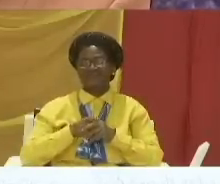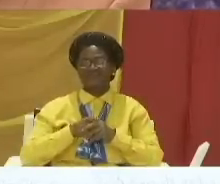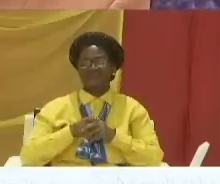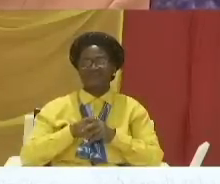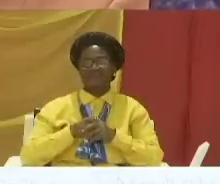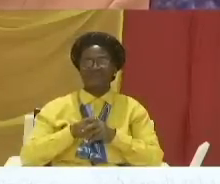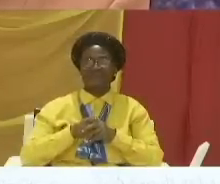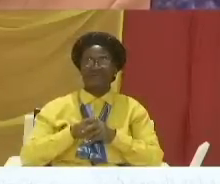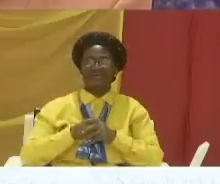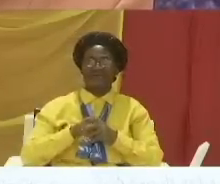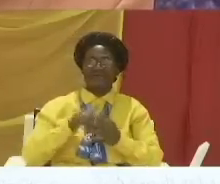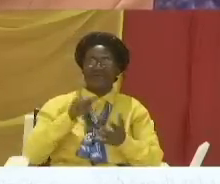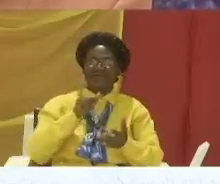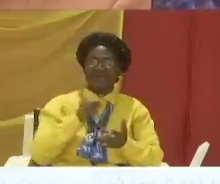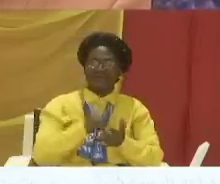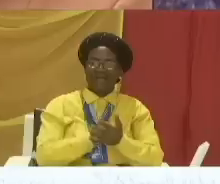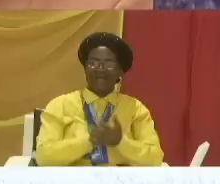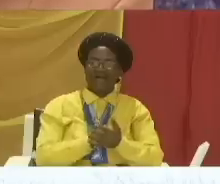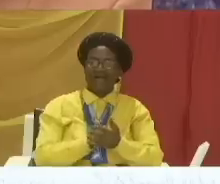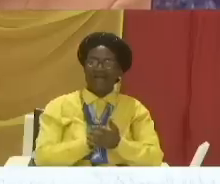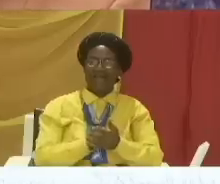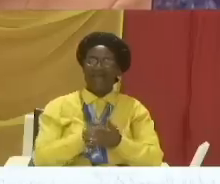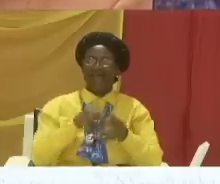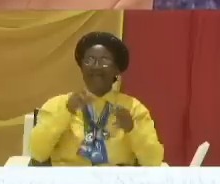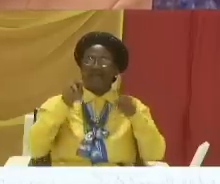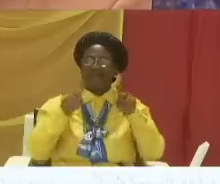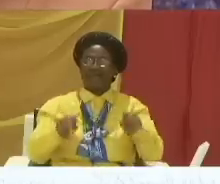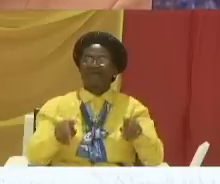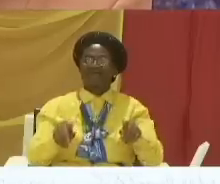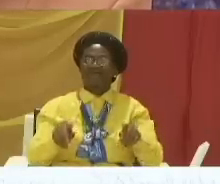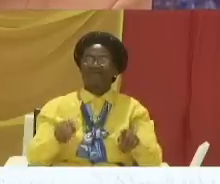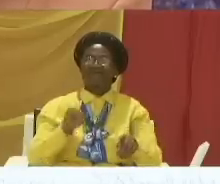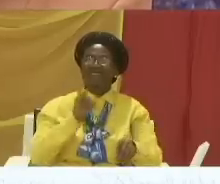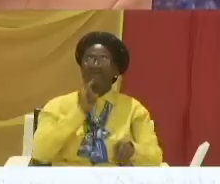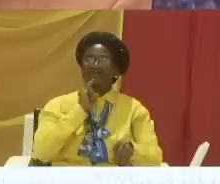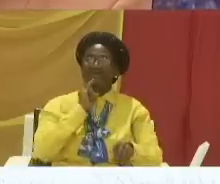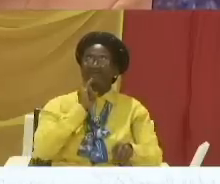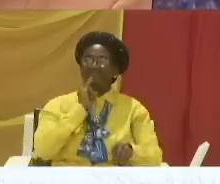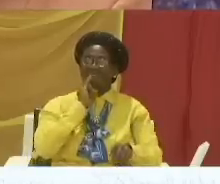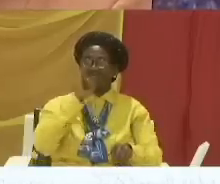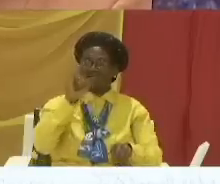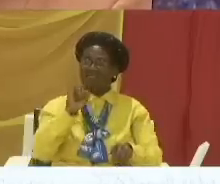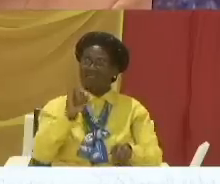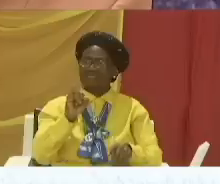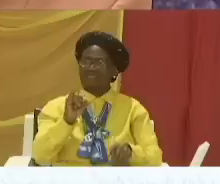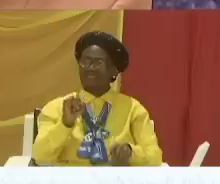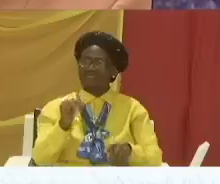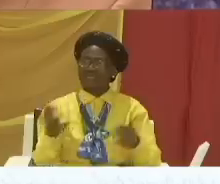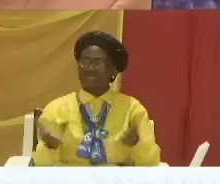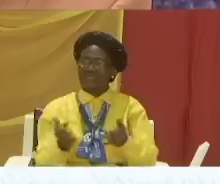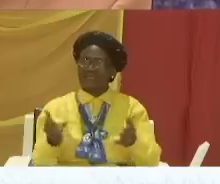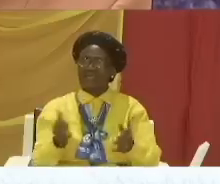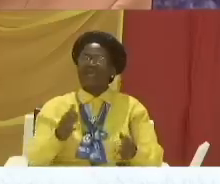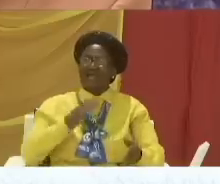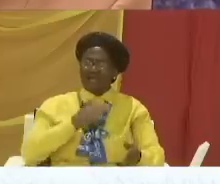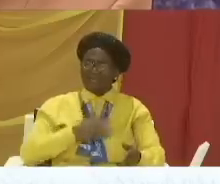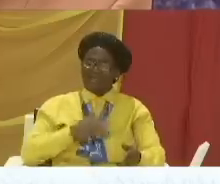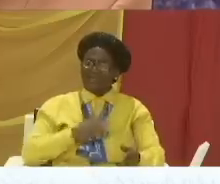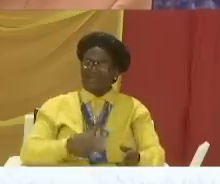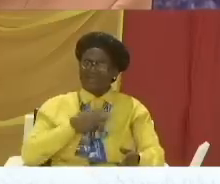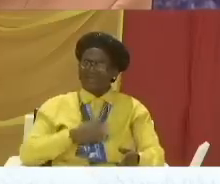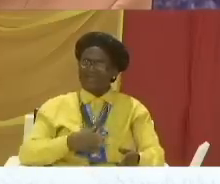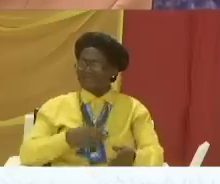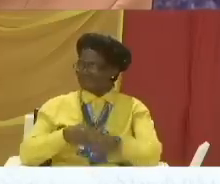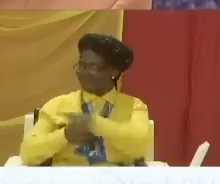If that fellow is in this particular auditorium, I would love to see you step forward